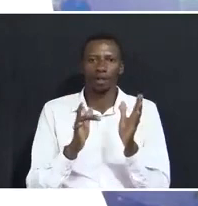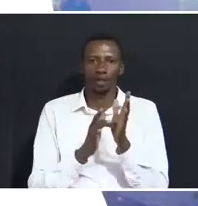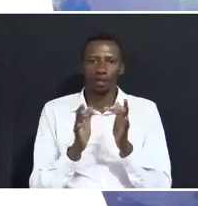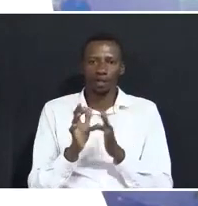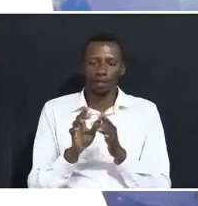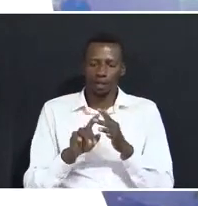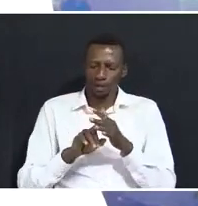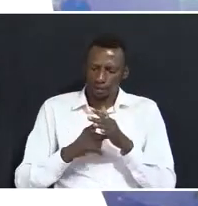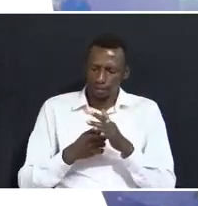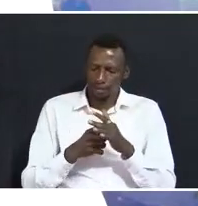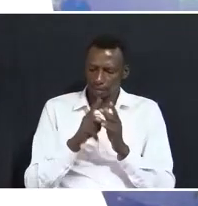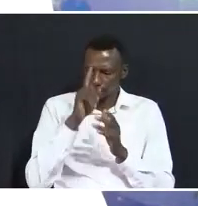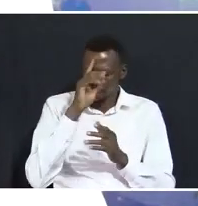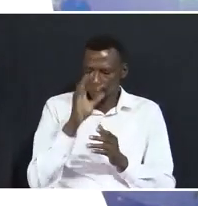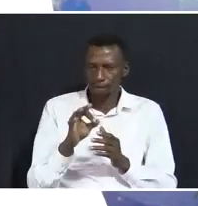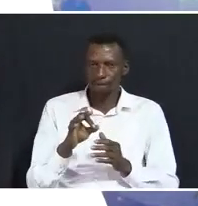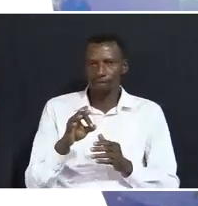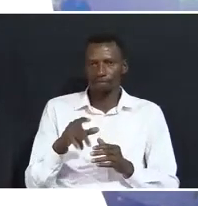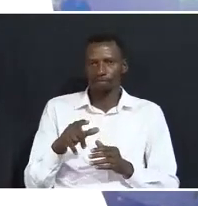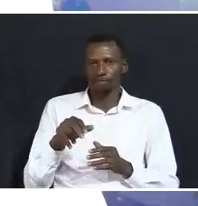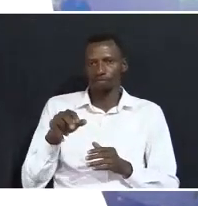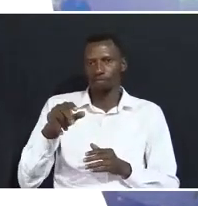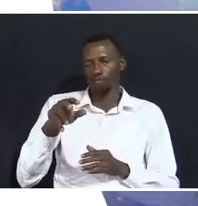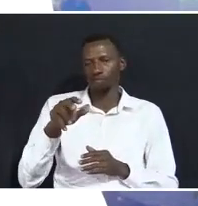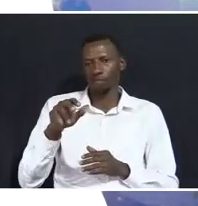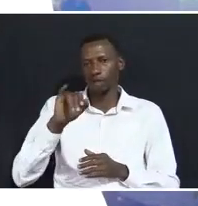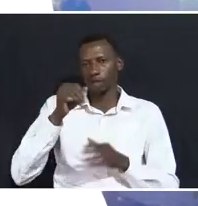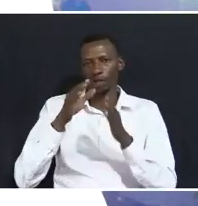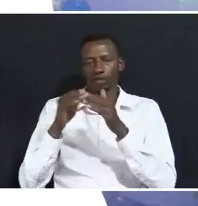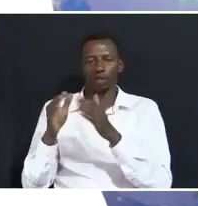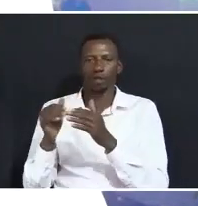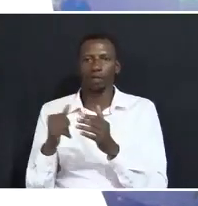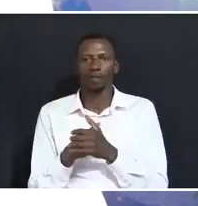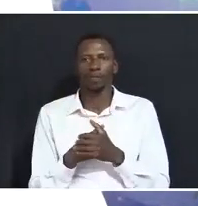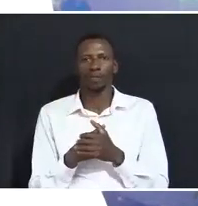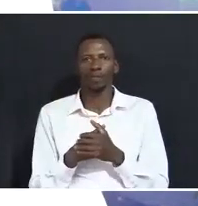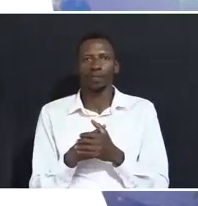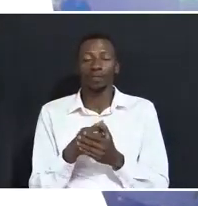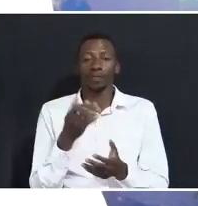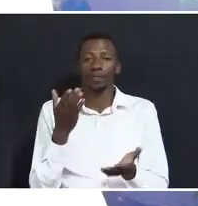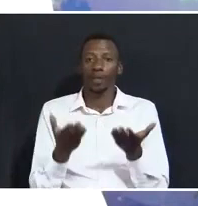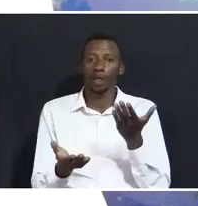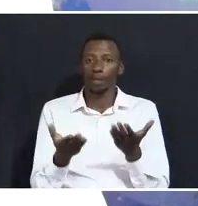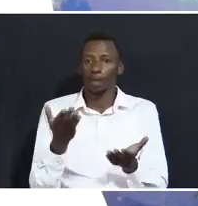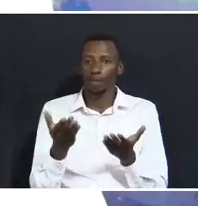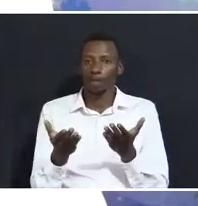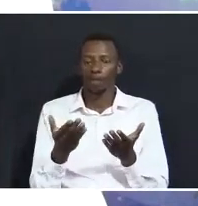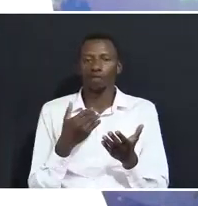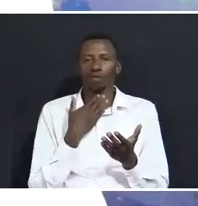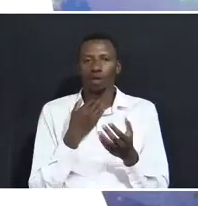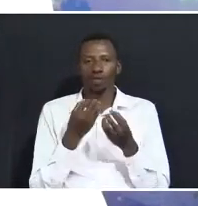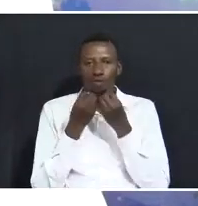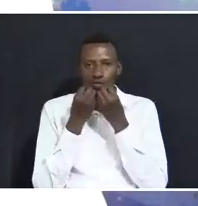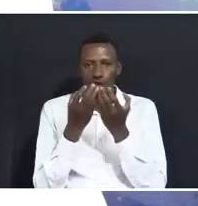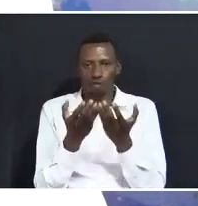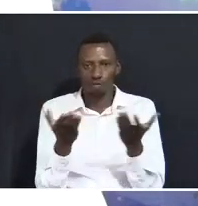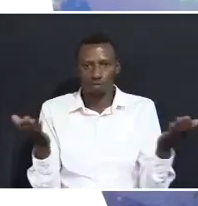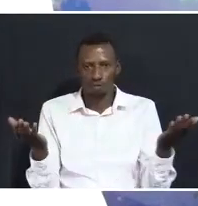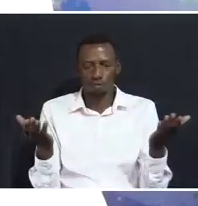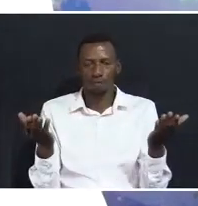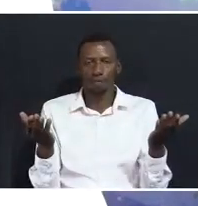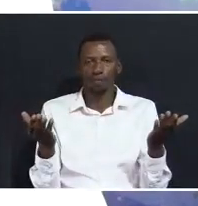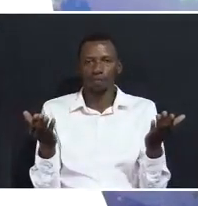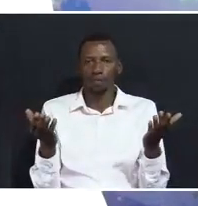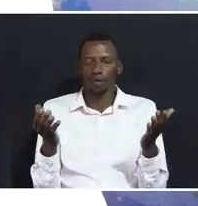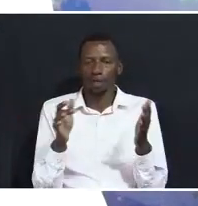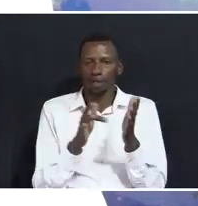started on his way to Jerusalem. He cannot be delayed. Probably just to let you know that what is this that he